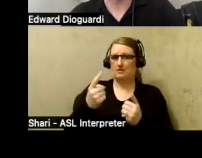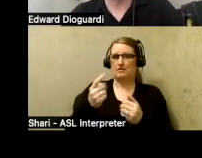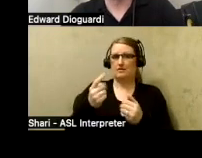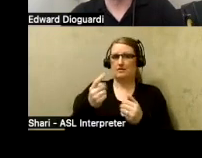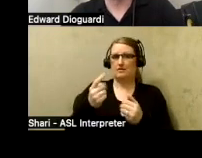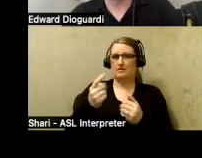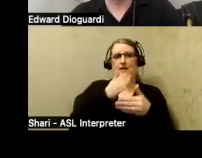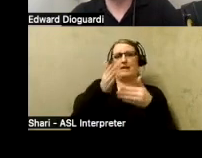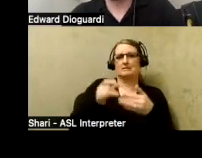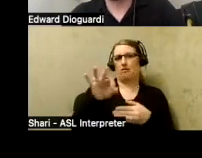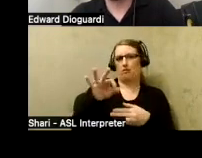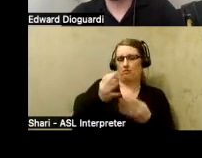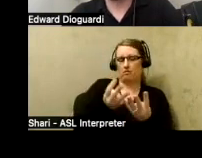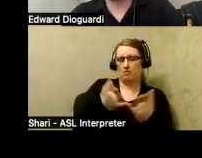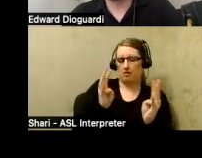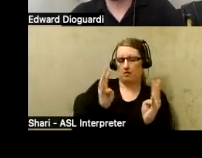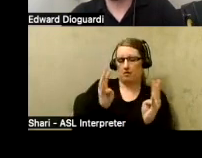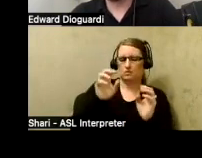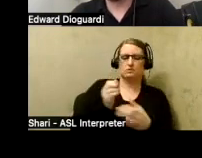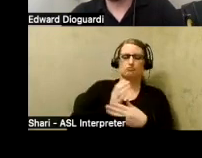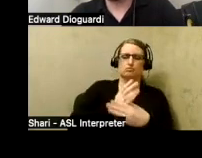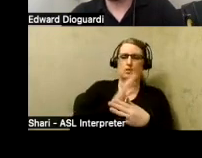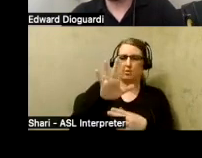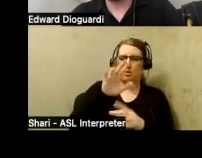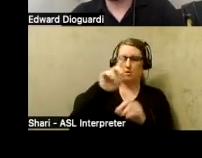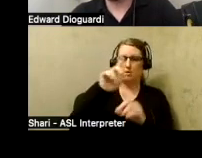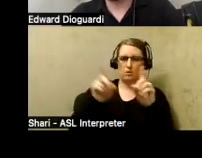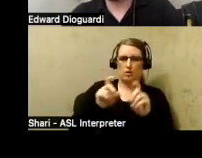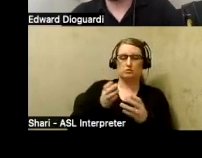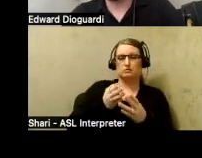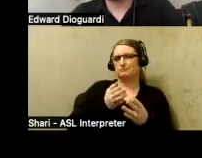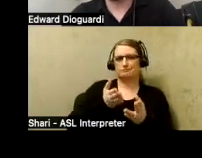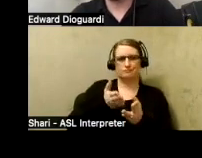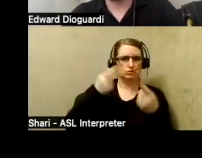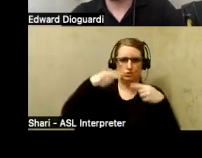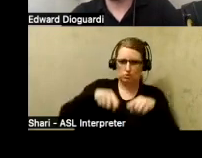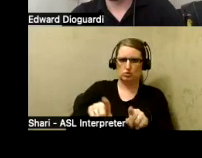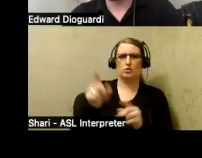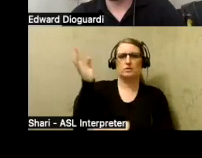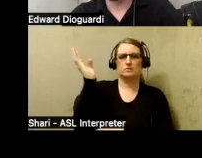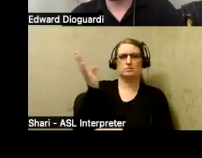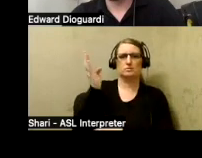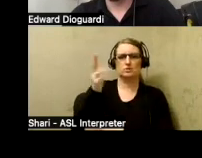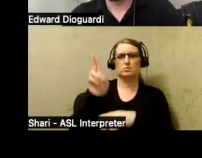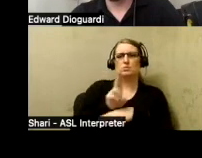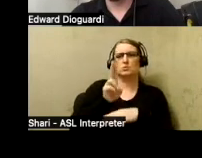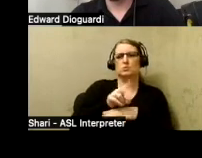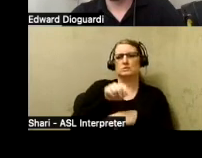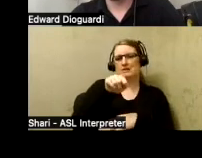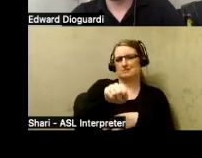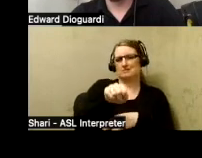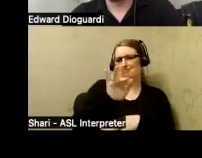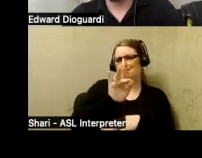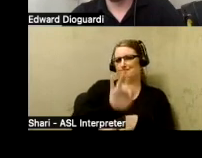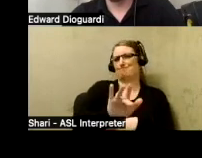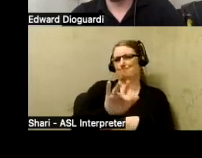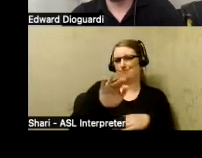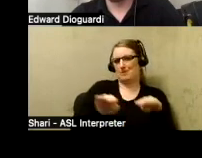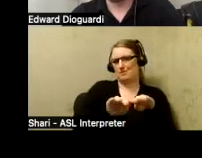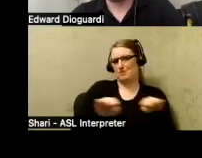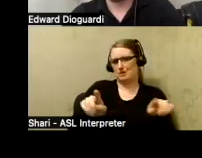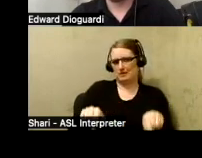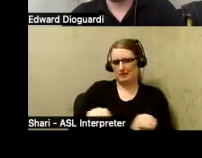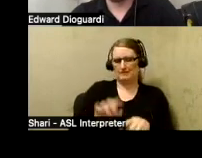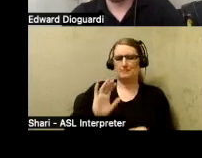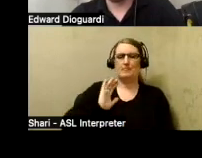your questions throughout the talks using the Q&A feature of the chat. Our moderator for the second panel